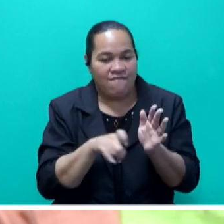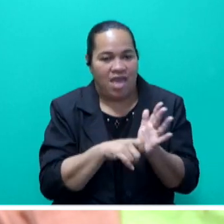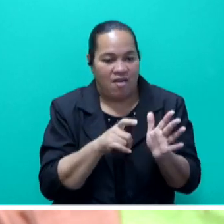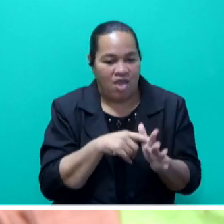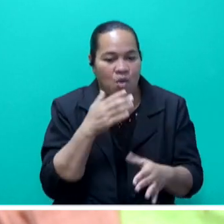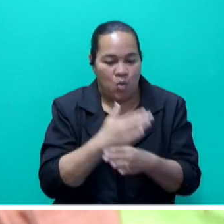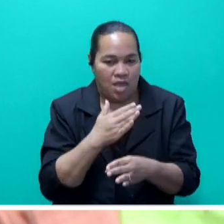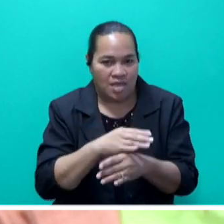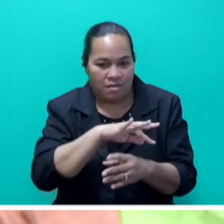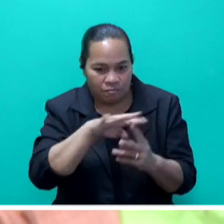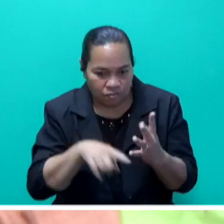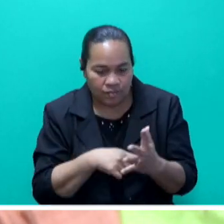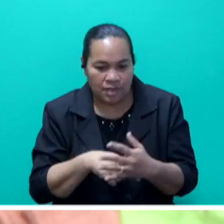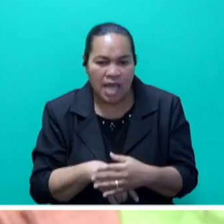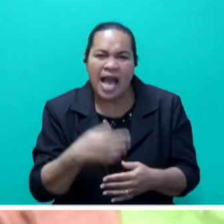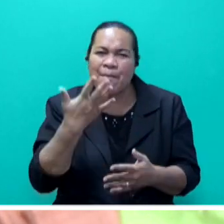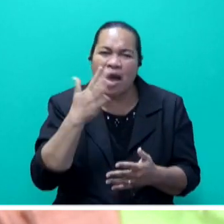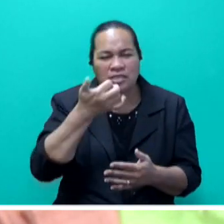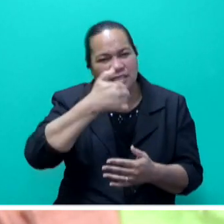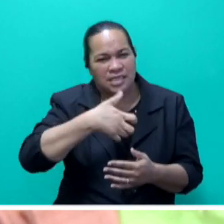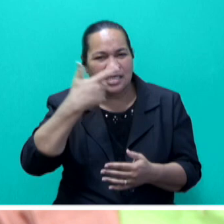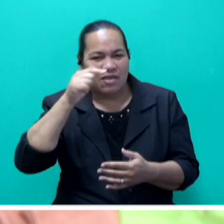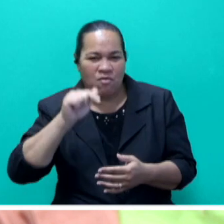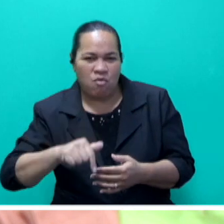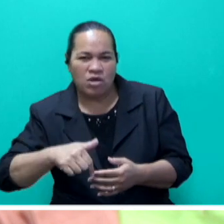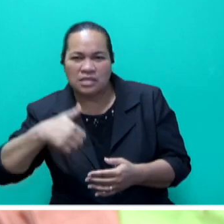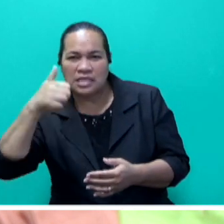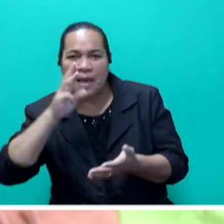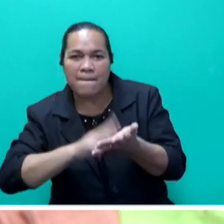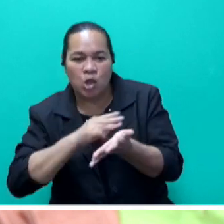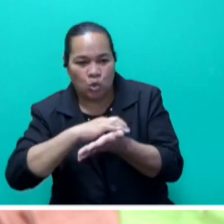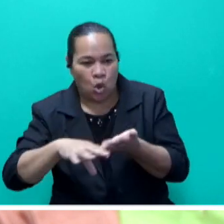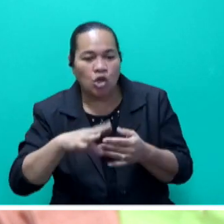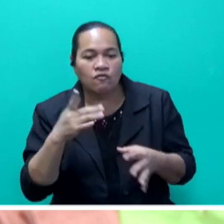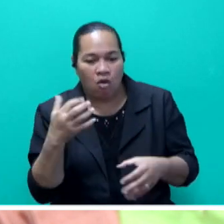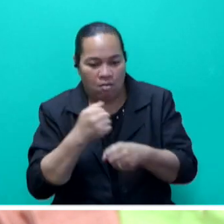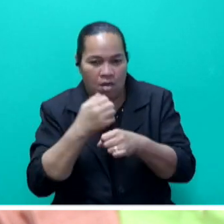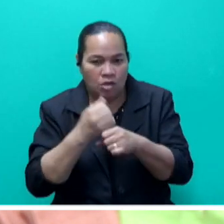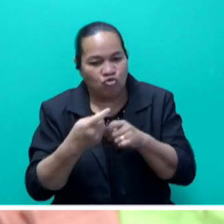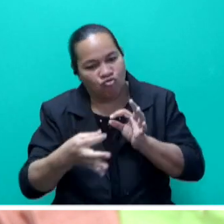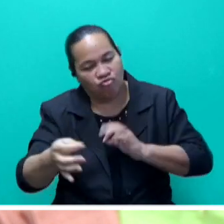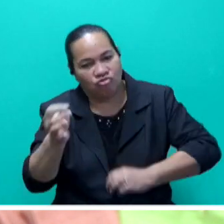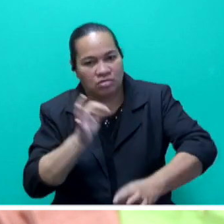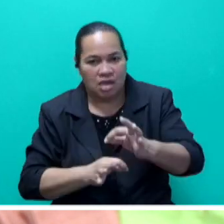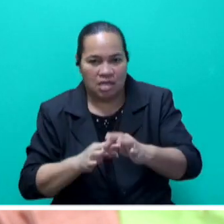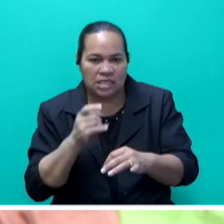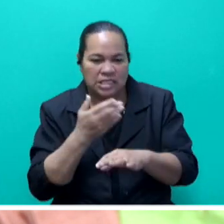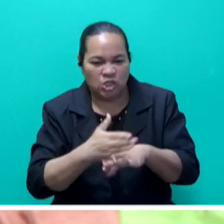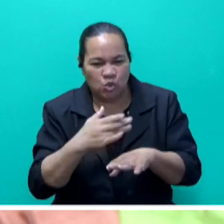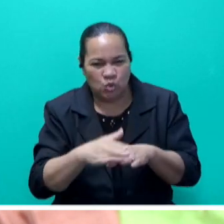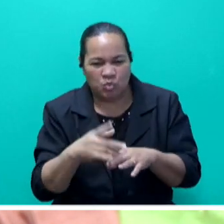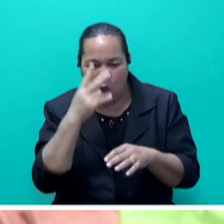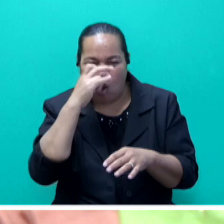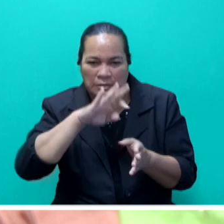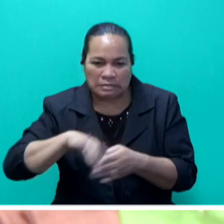on. Around 67.6 million was allocated for the upgrade and replacement of bridges and crossings. This has